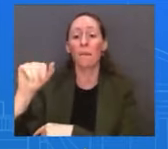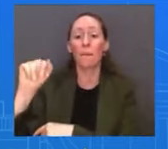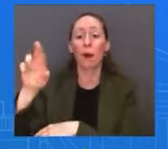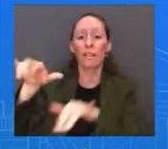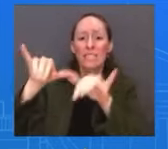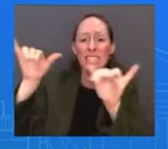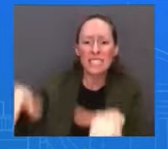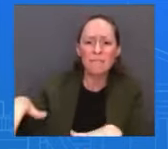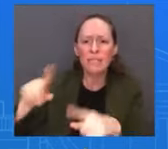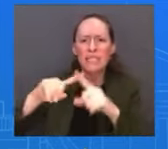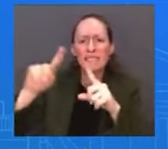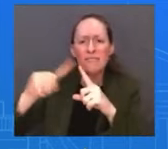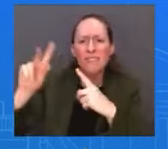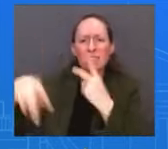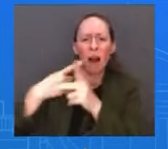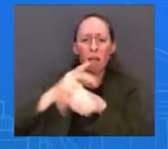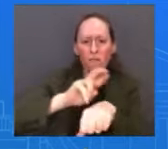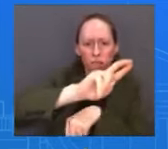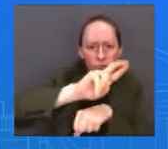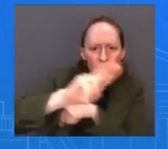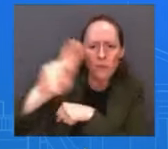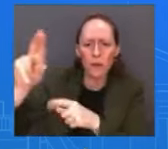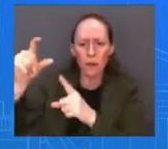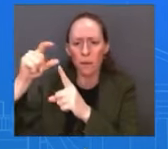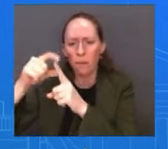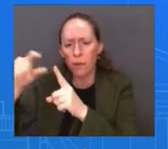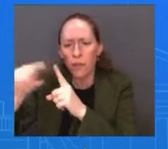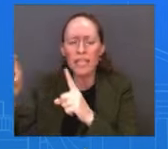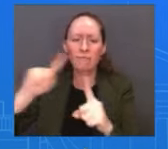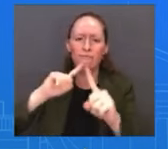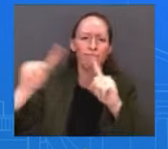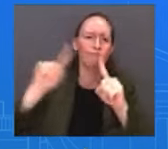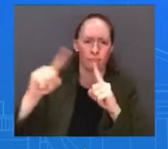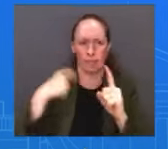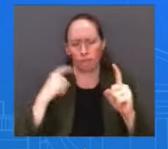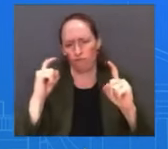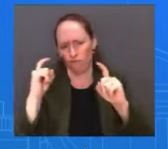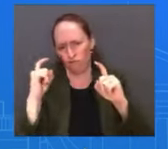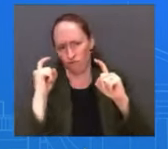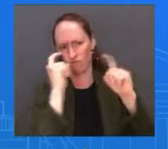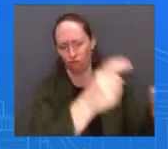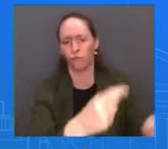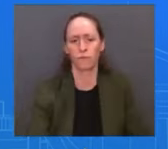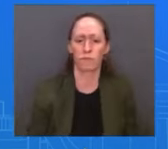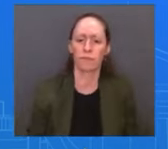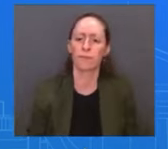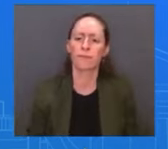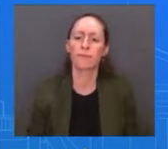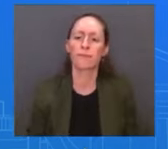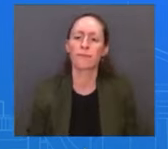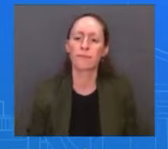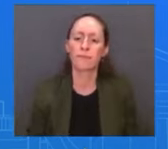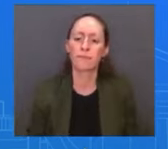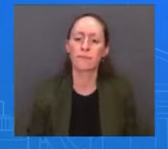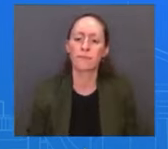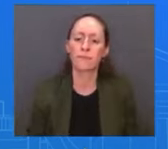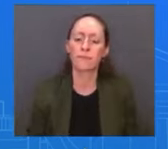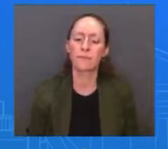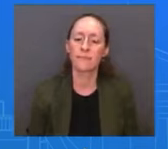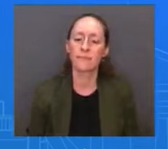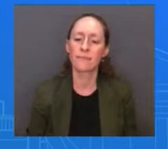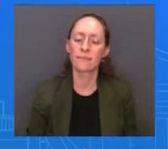help Ukrainian forces on the battlefield and support its air defenses as Russia continues to launch brutal strikes against